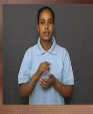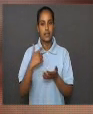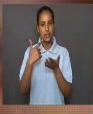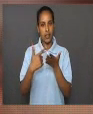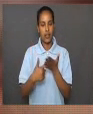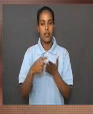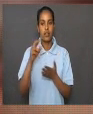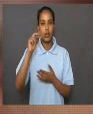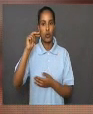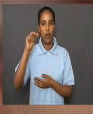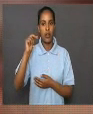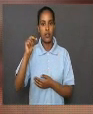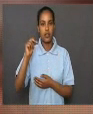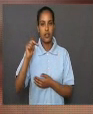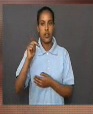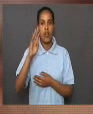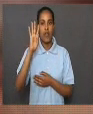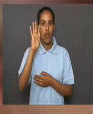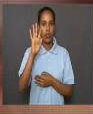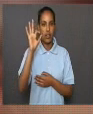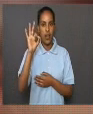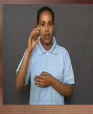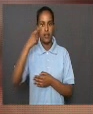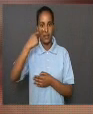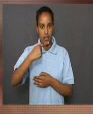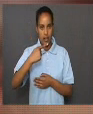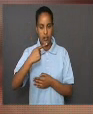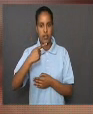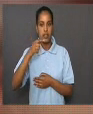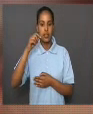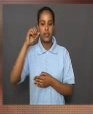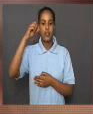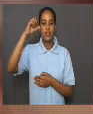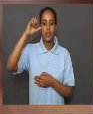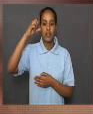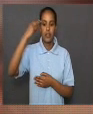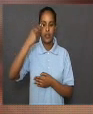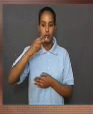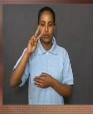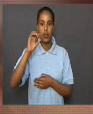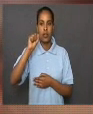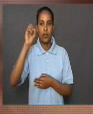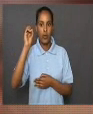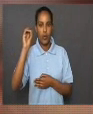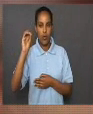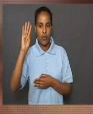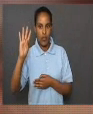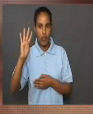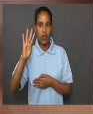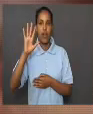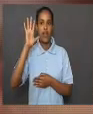Thus, the normality of 49 grams of sulfuric acid in